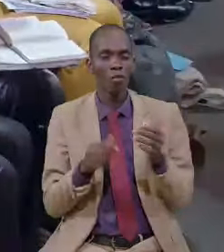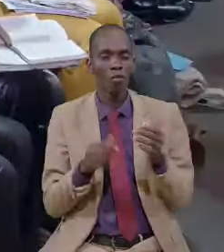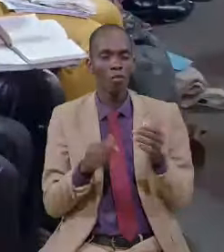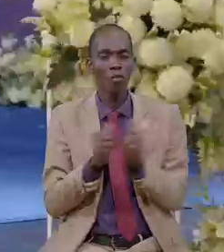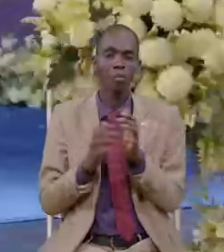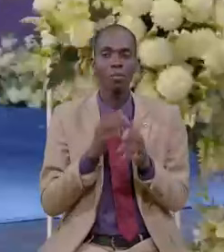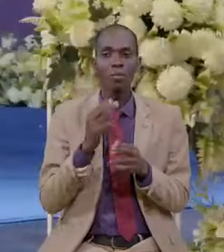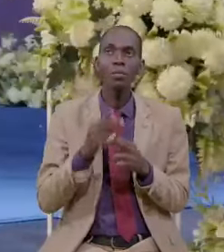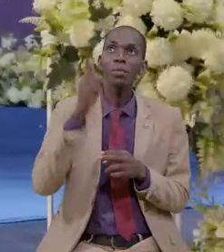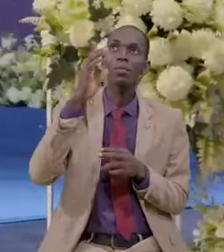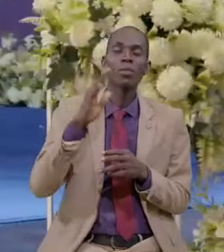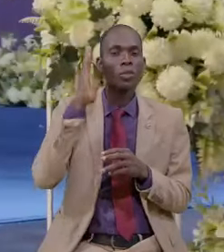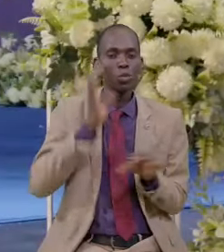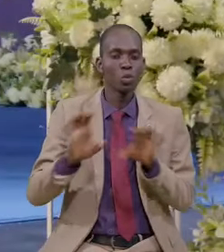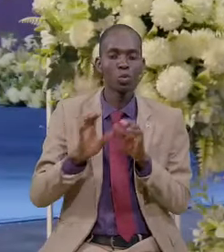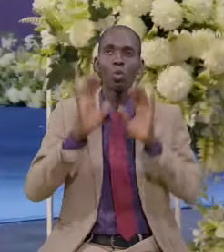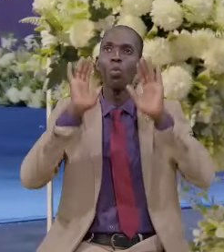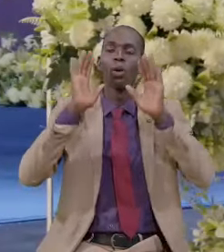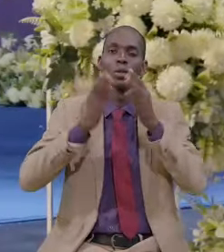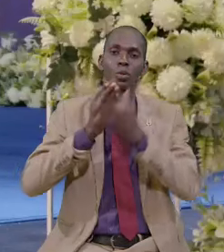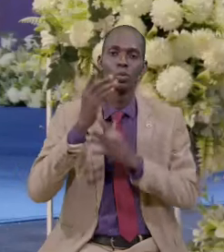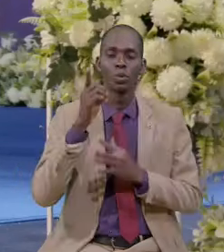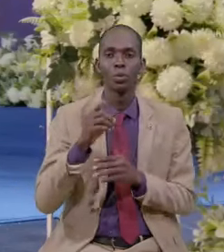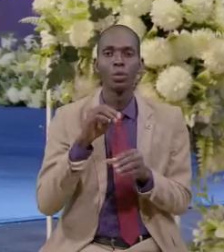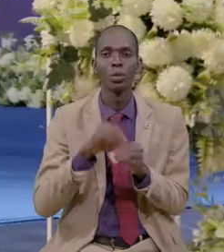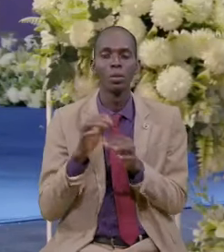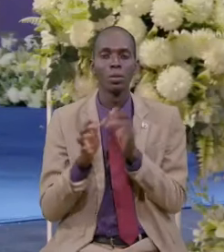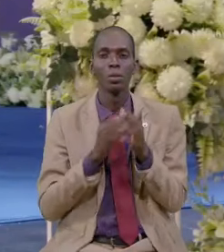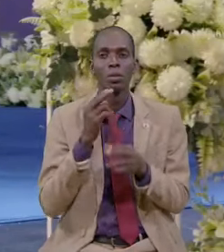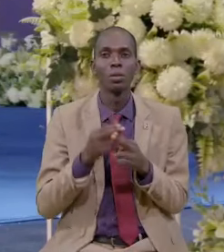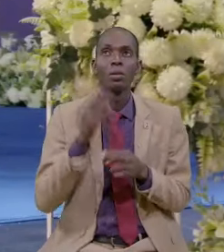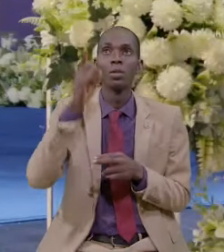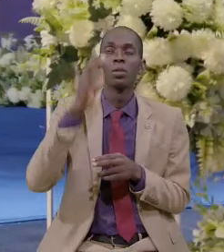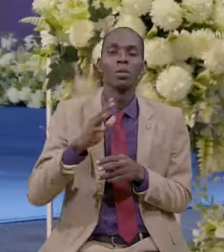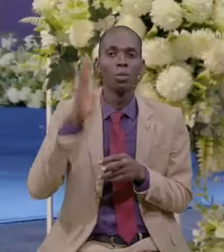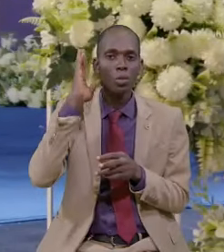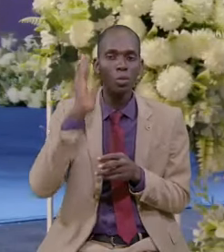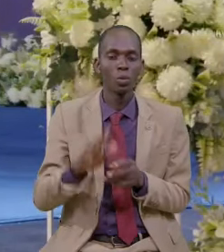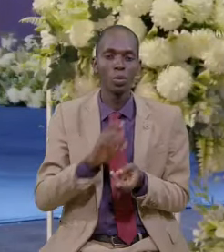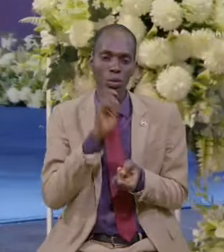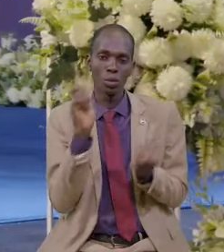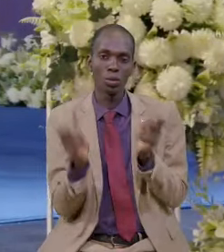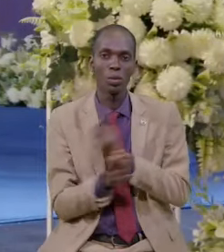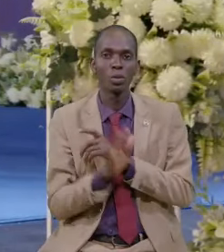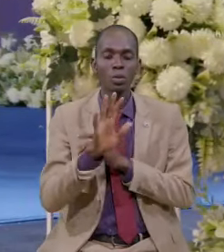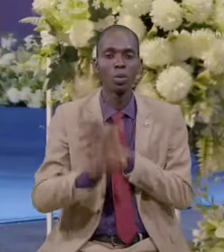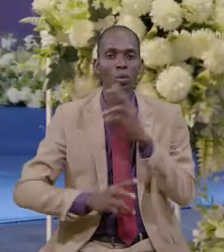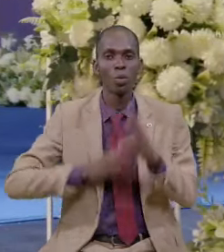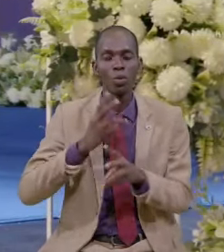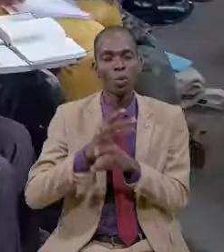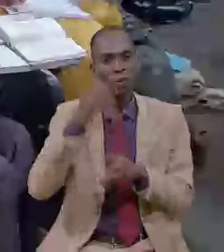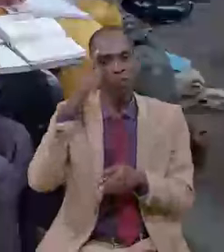God will do wonders through you. God will turn your world around for the better